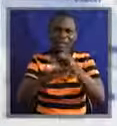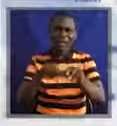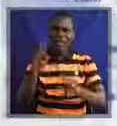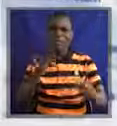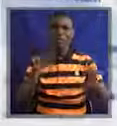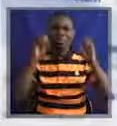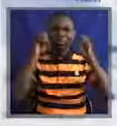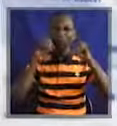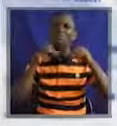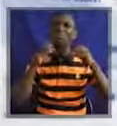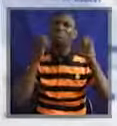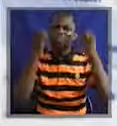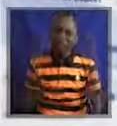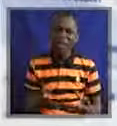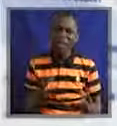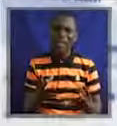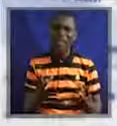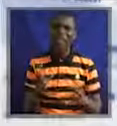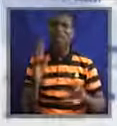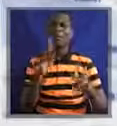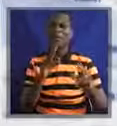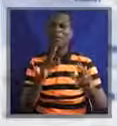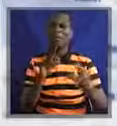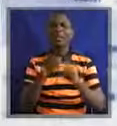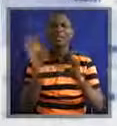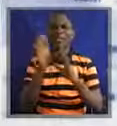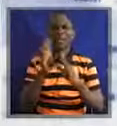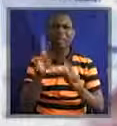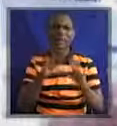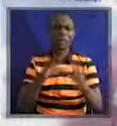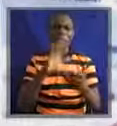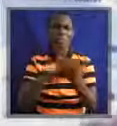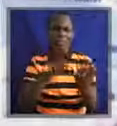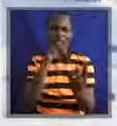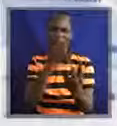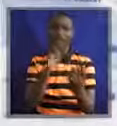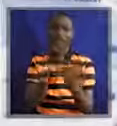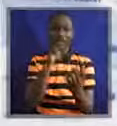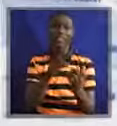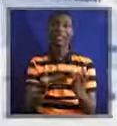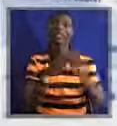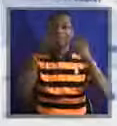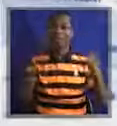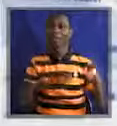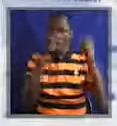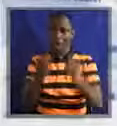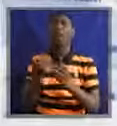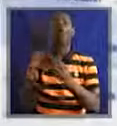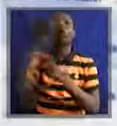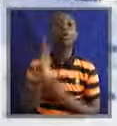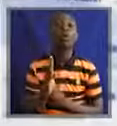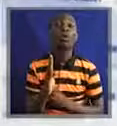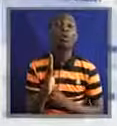ho ama nipa bebre to omo anu so say Simon the sorcerer aye the great power of God.